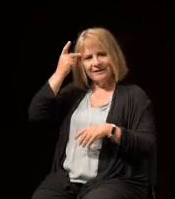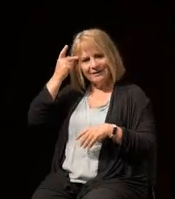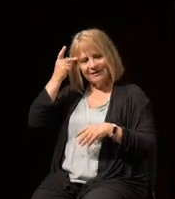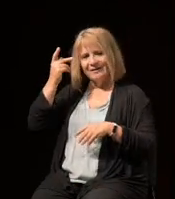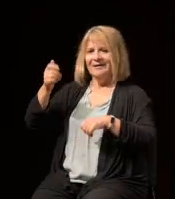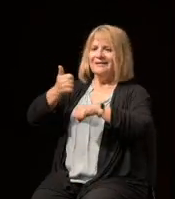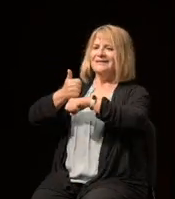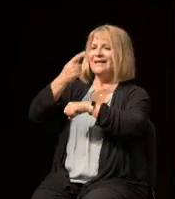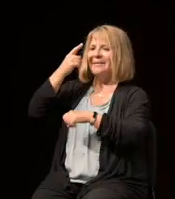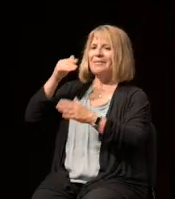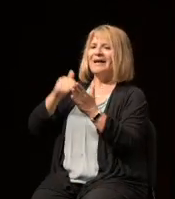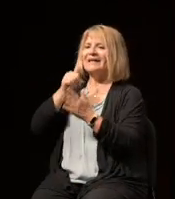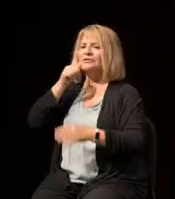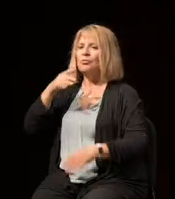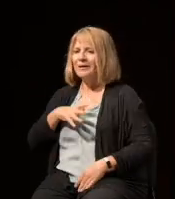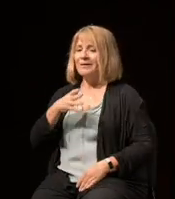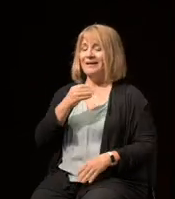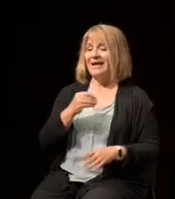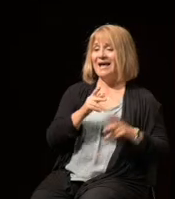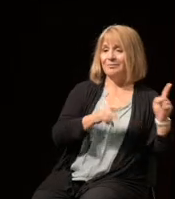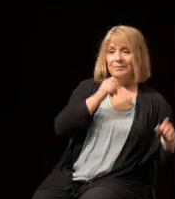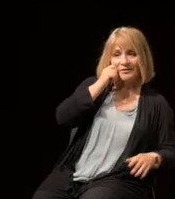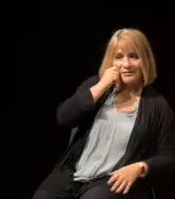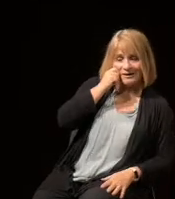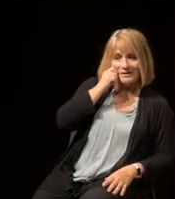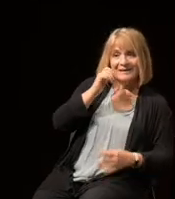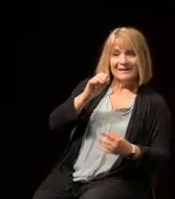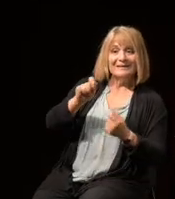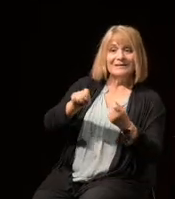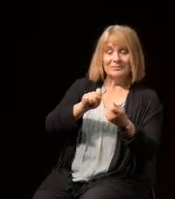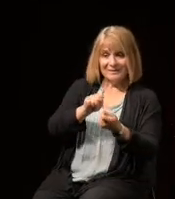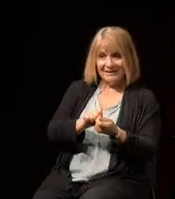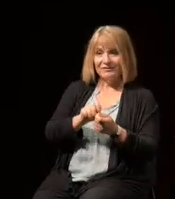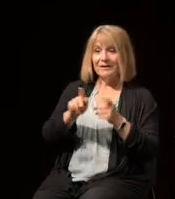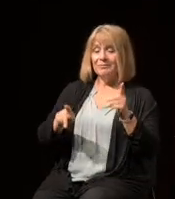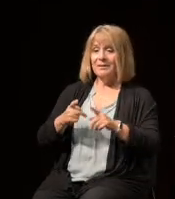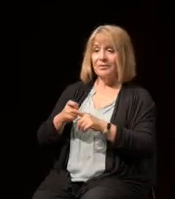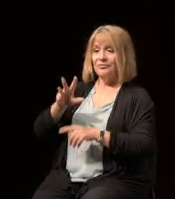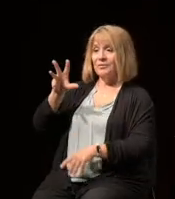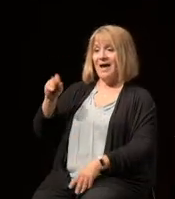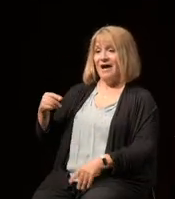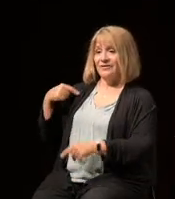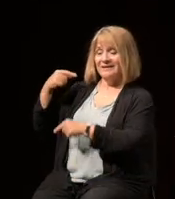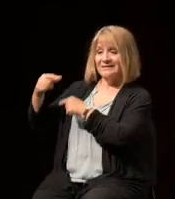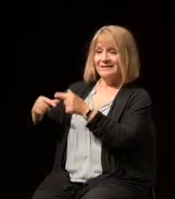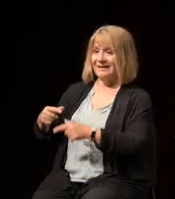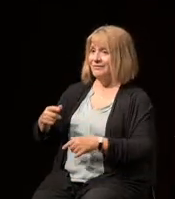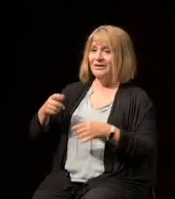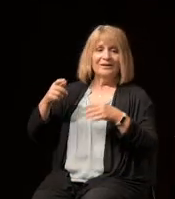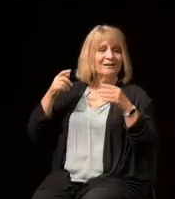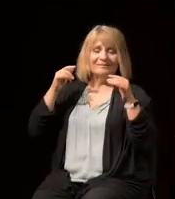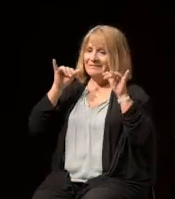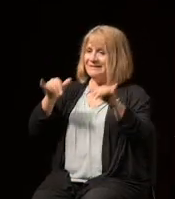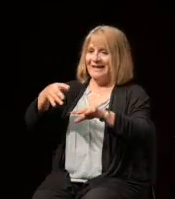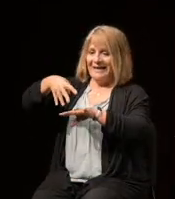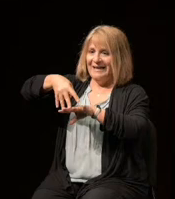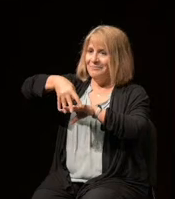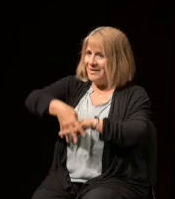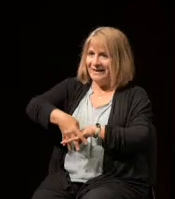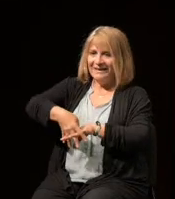and people of color, in particular, people of African descent, remain embedded in our systems, in our American